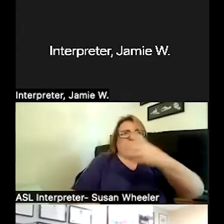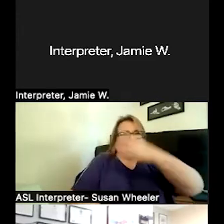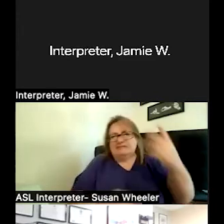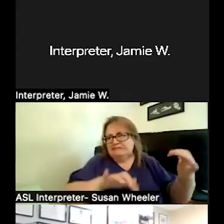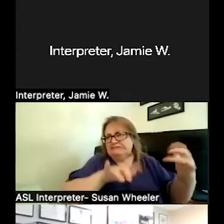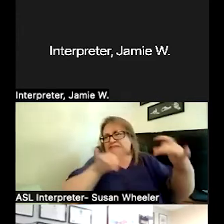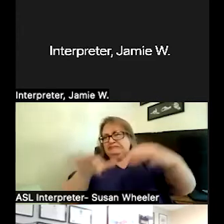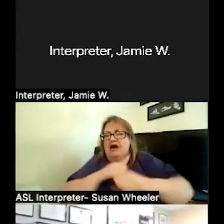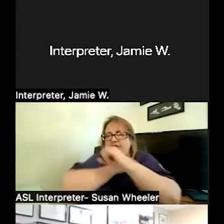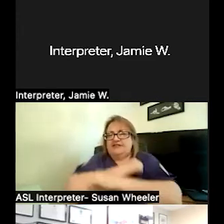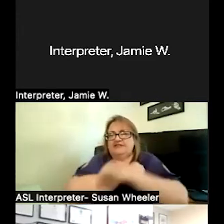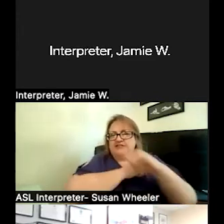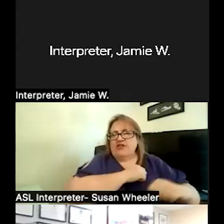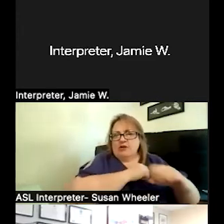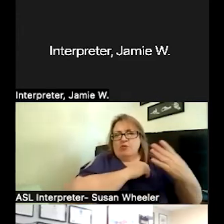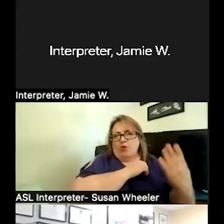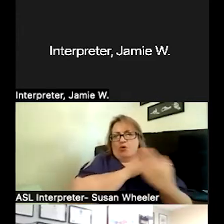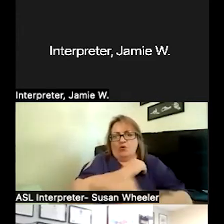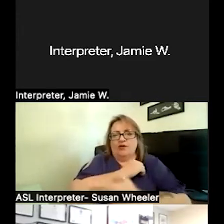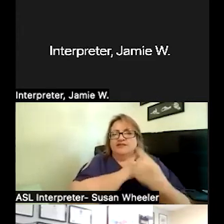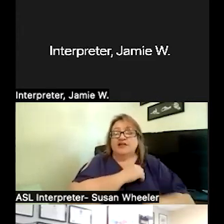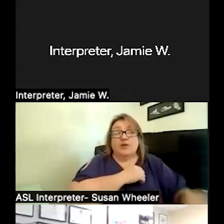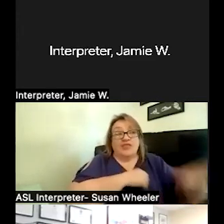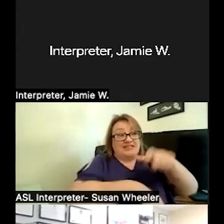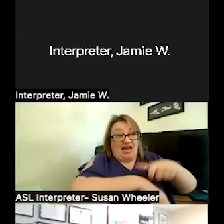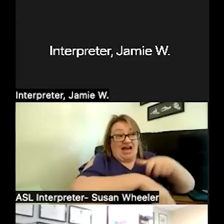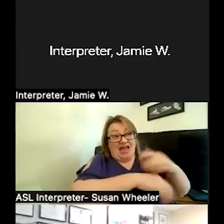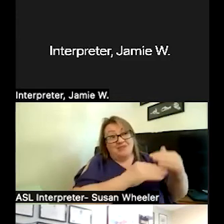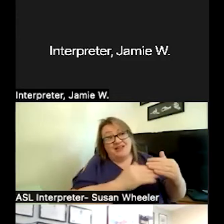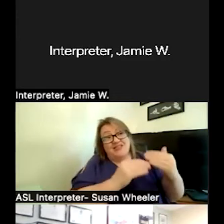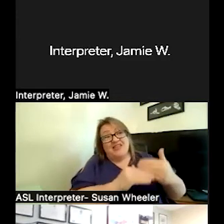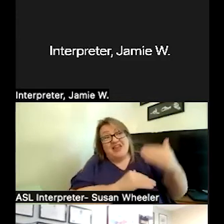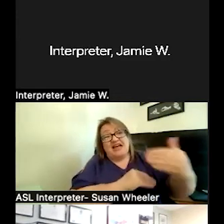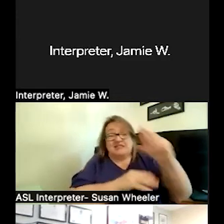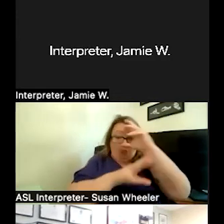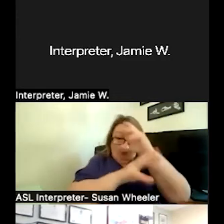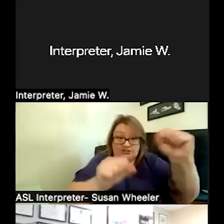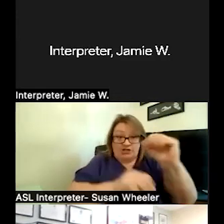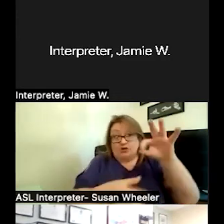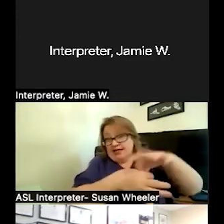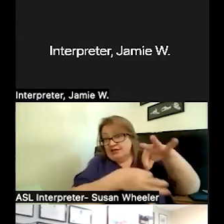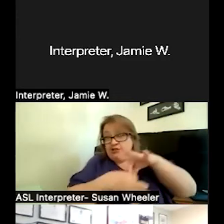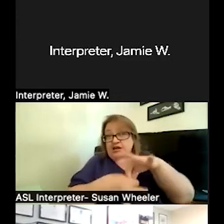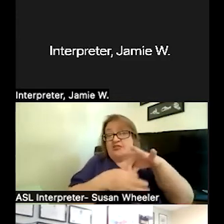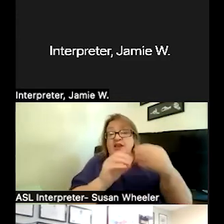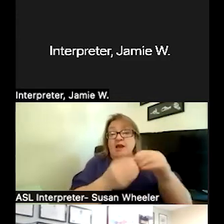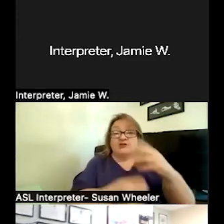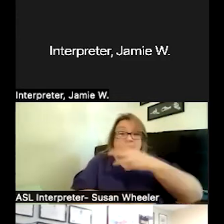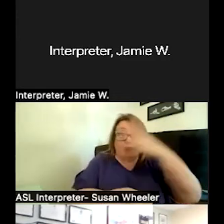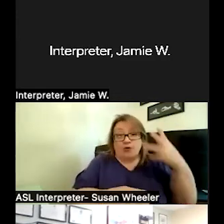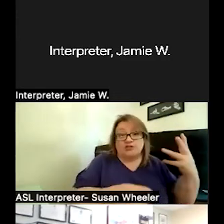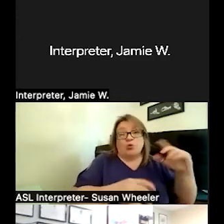southern border. It's estimated by the time of the next presidential election that the number of immigrants will